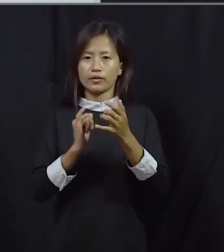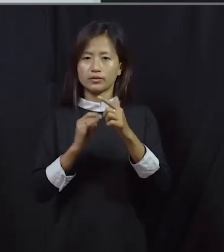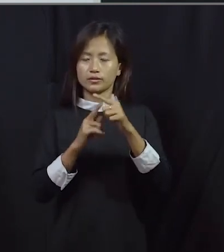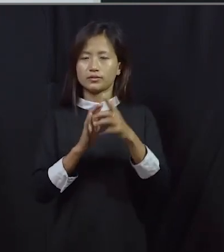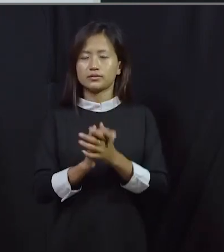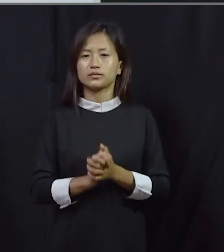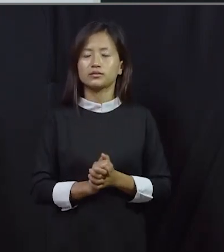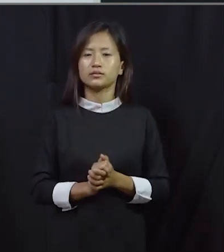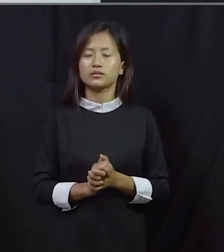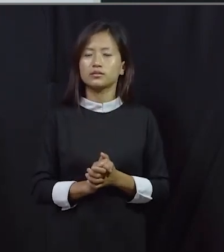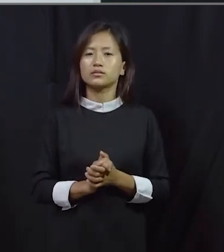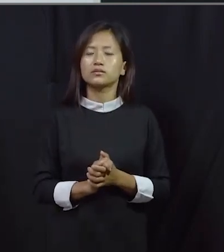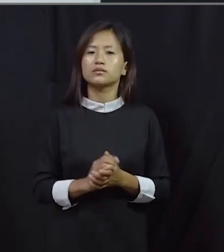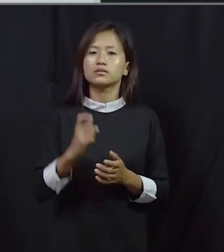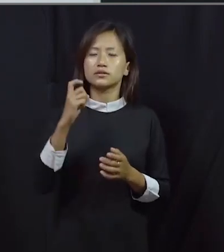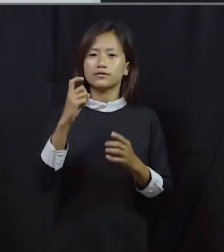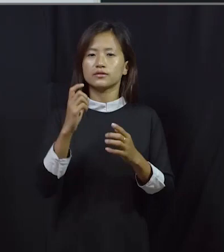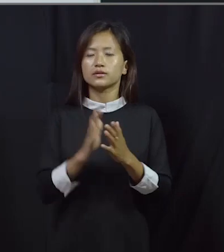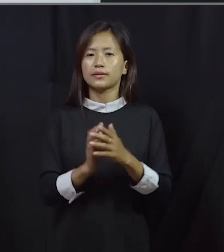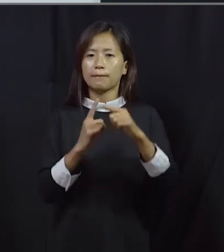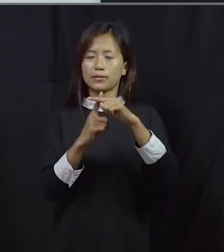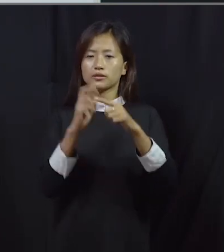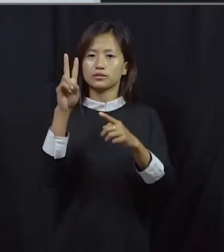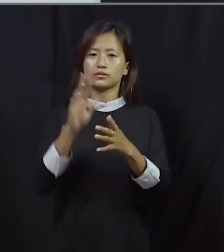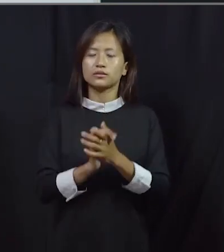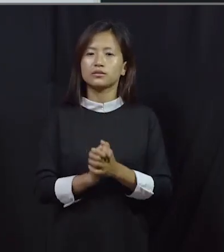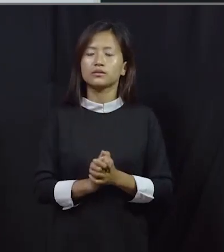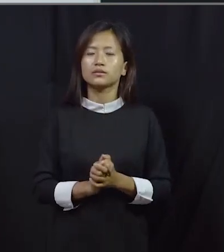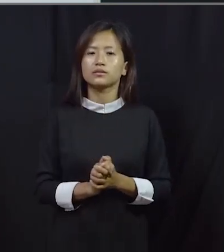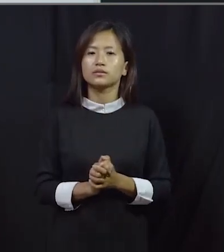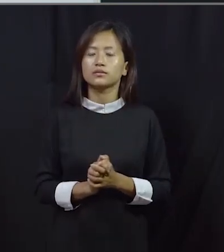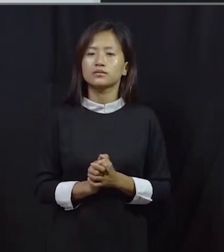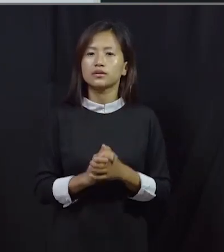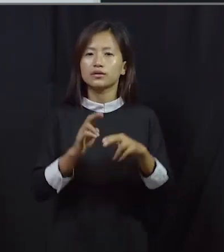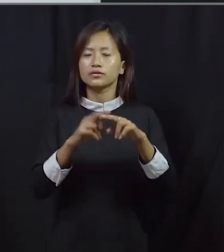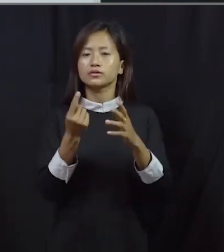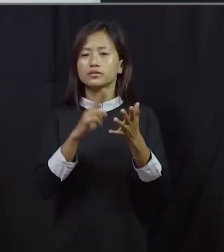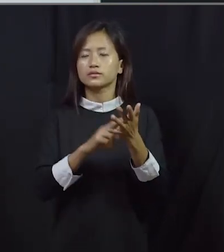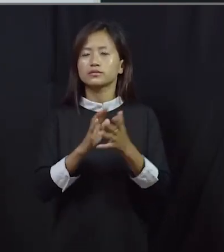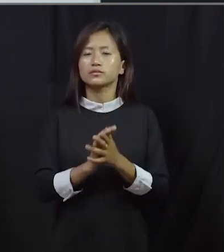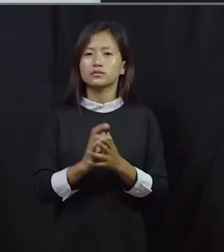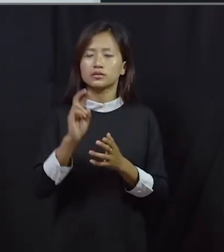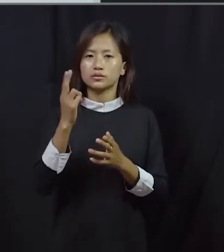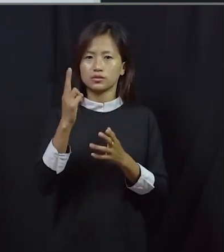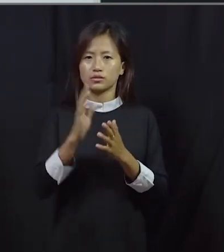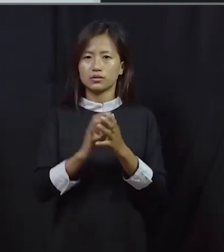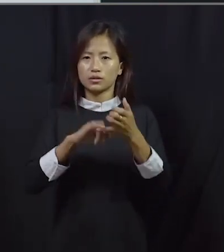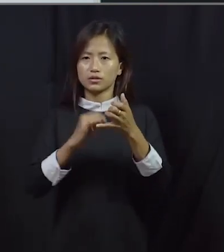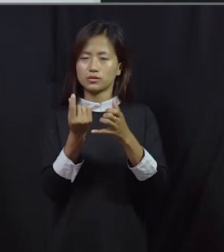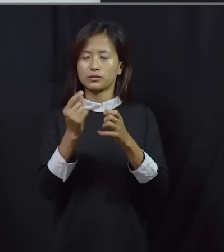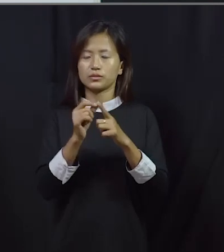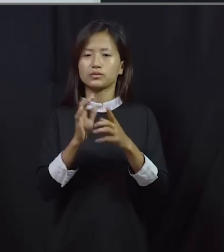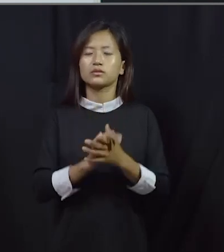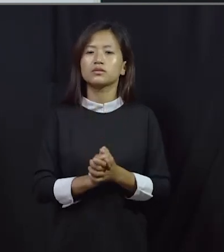total 7 plus 2 units. How many? 7 plus 2. 7 fundamental units and 2 supplementary